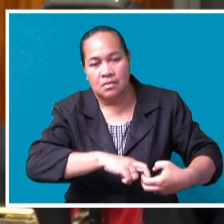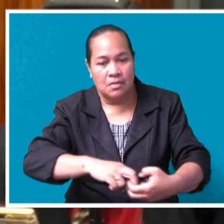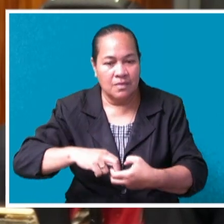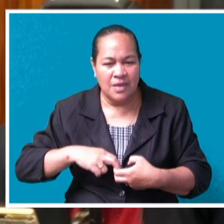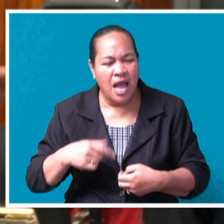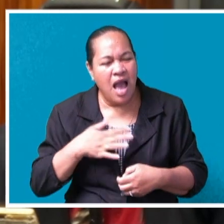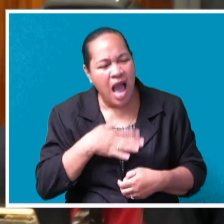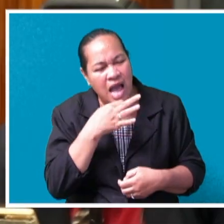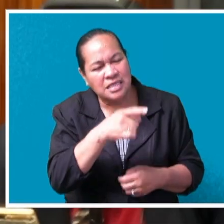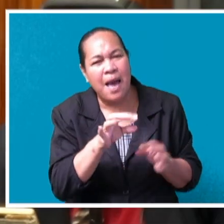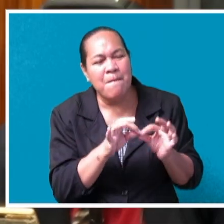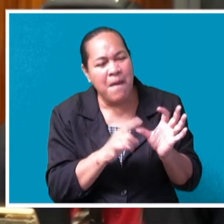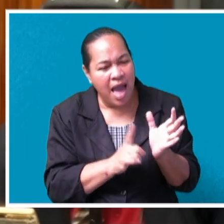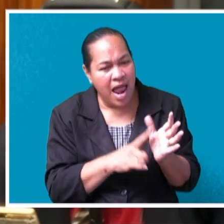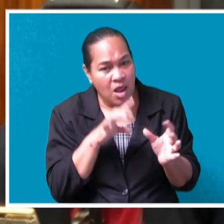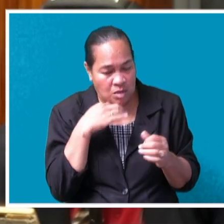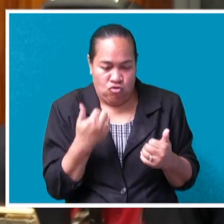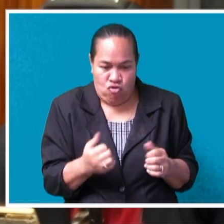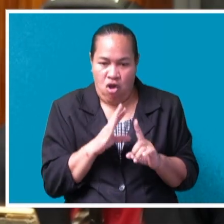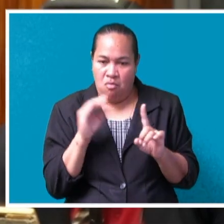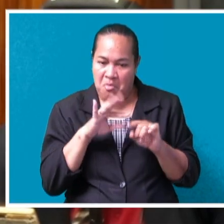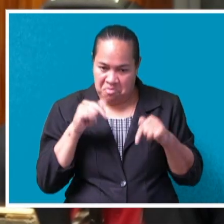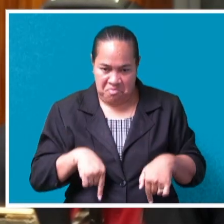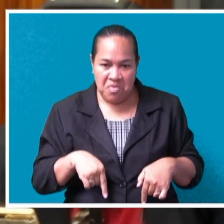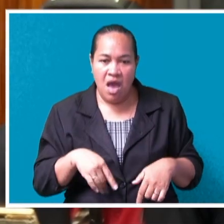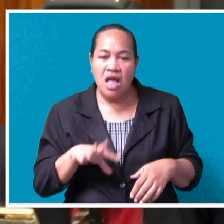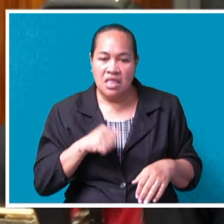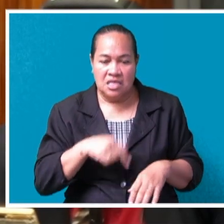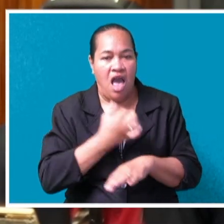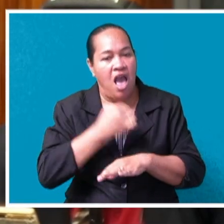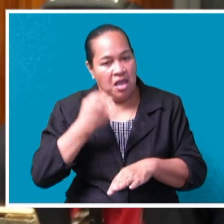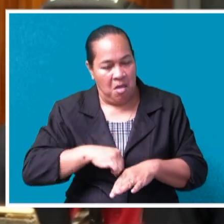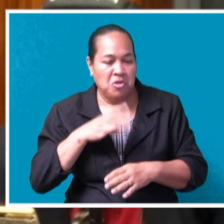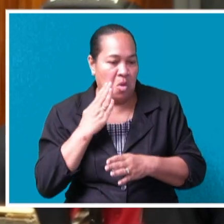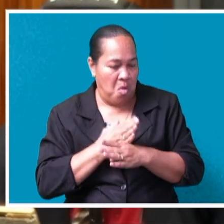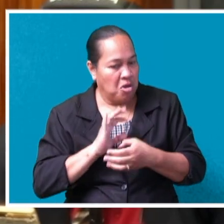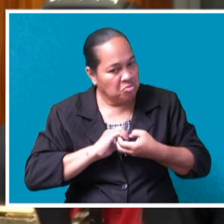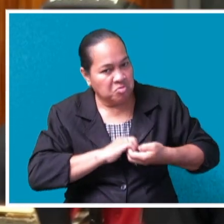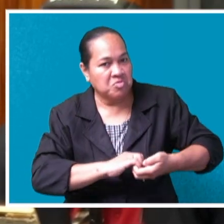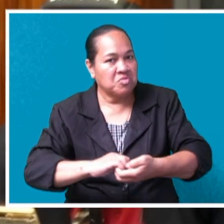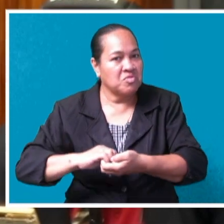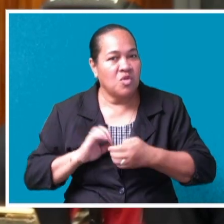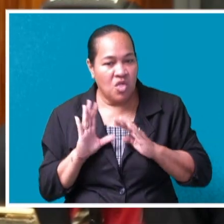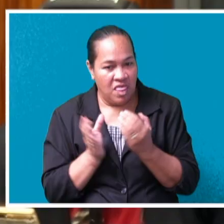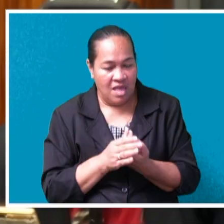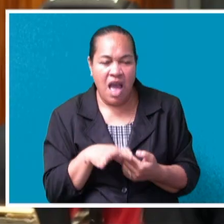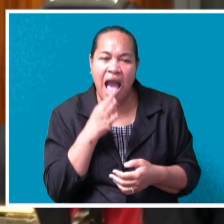Bala, there is already a model here that is workable. I invite you to come and be